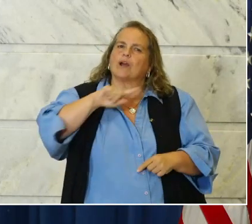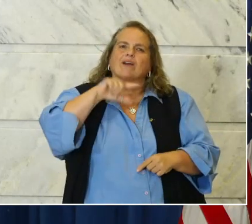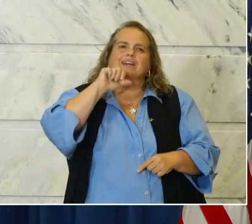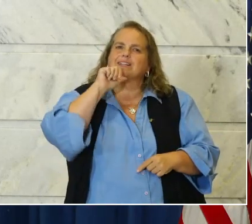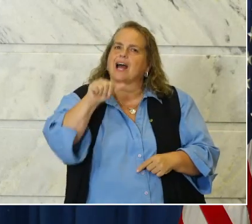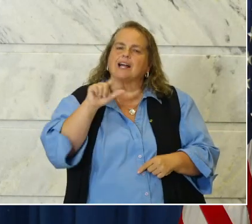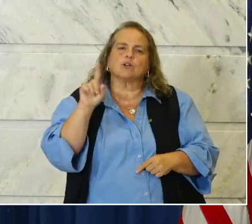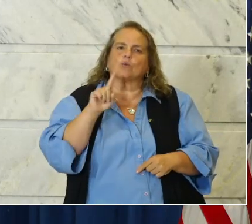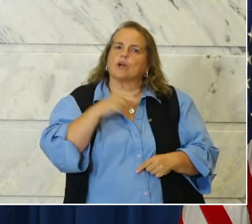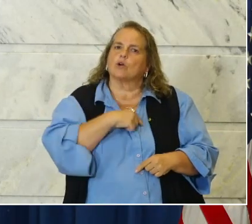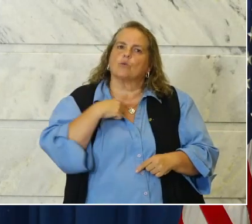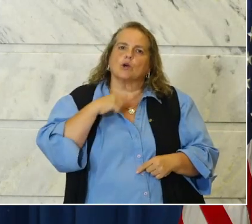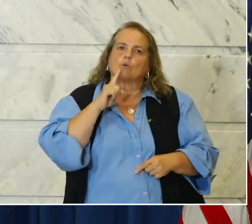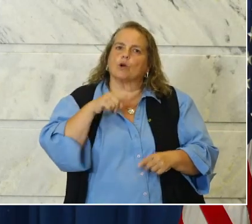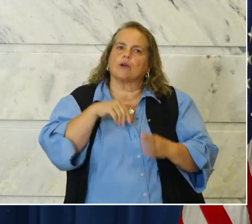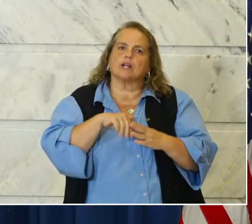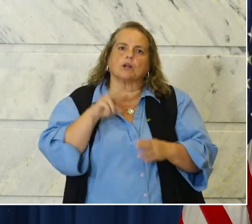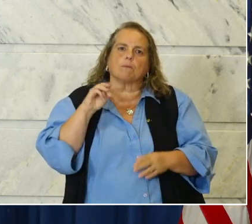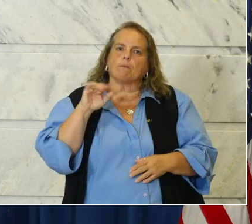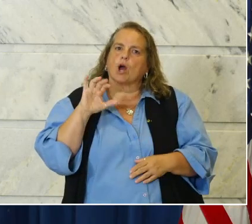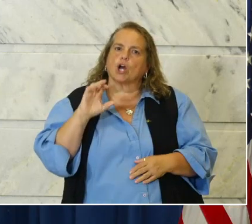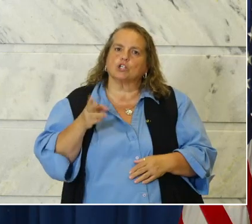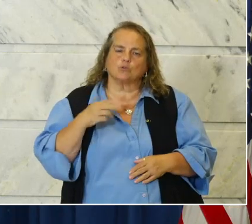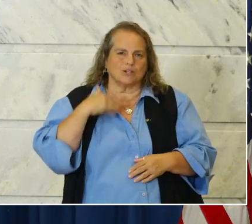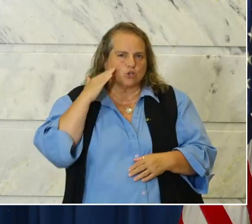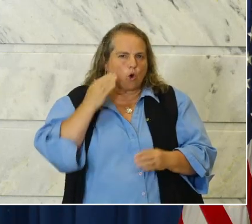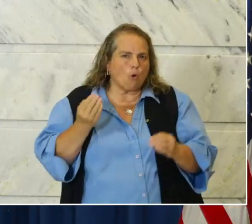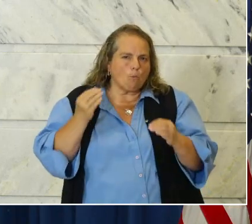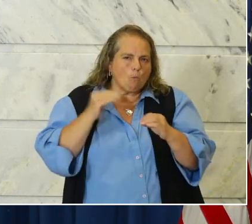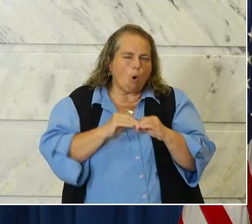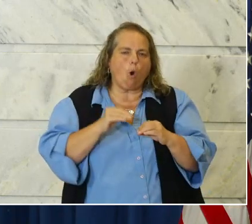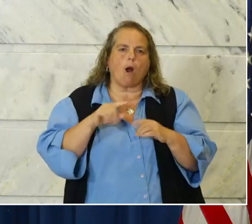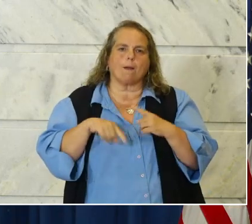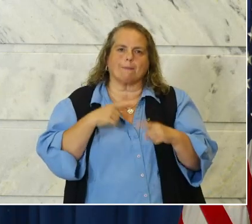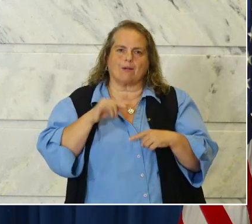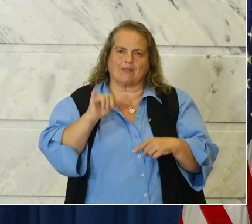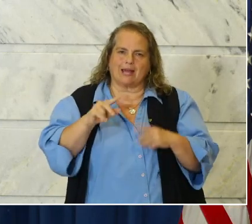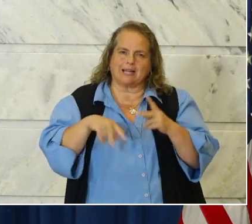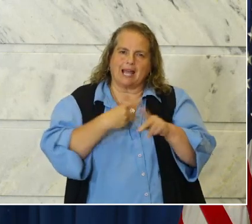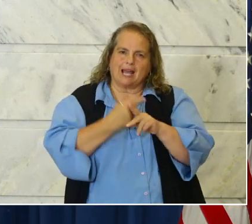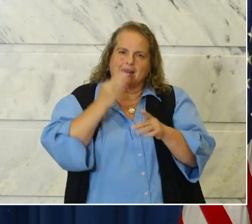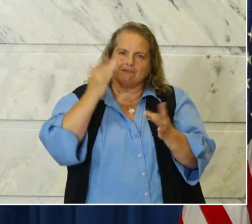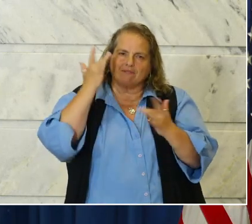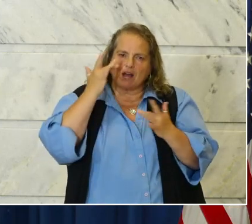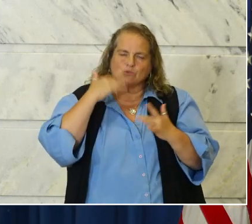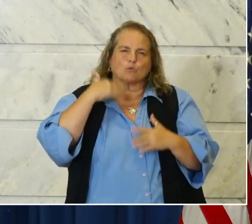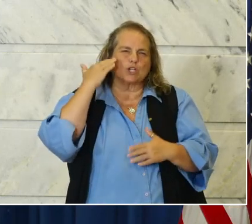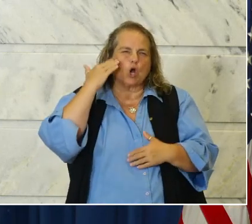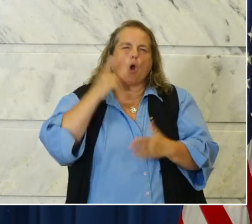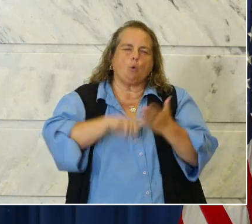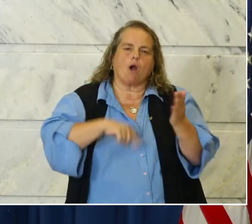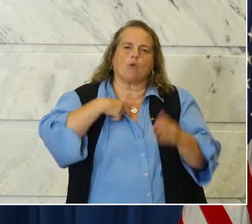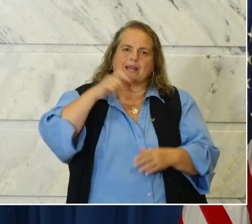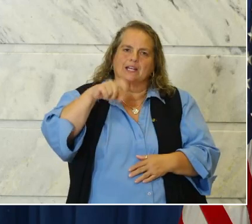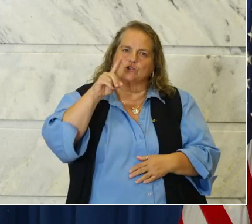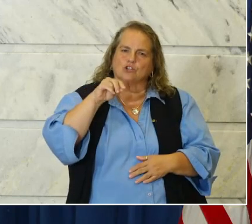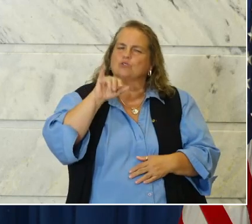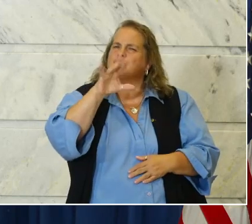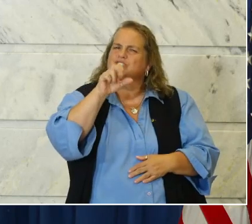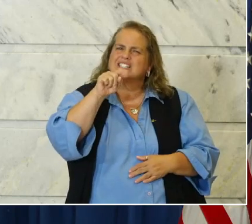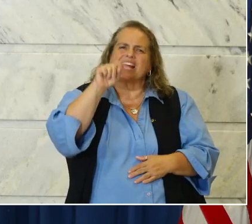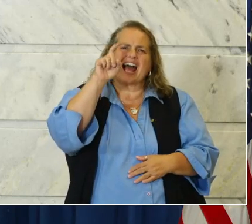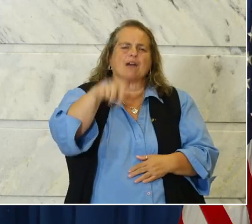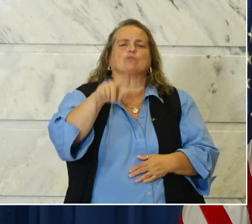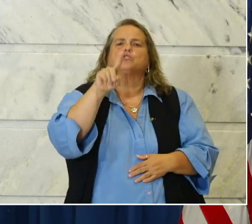in March. We know a lot more about this virus. We know what it takes. We just got to get out there and get the job